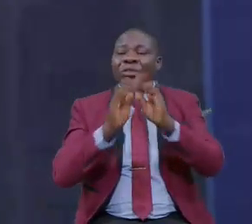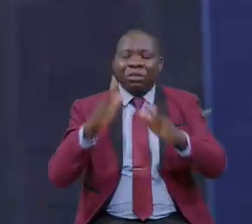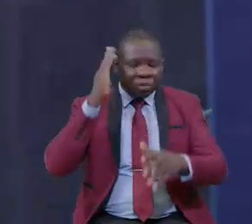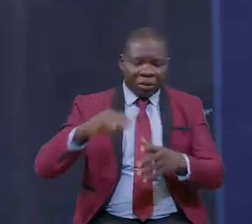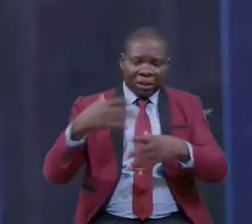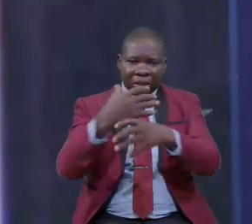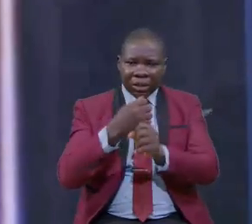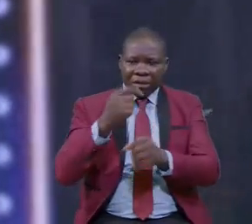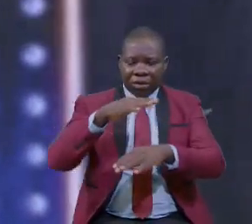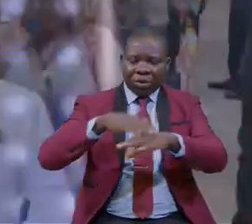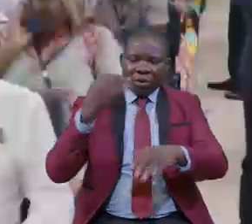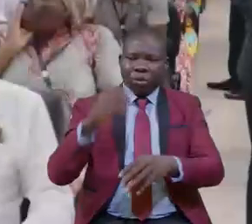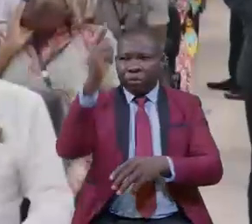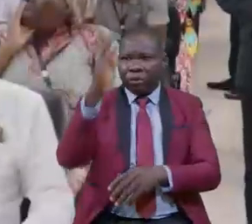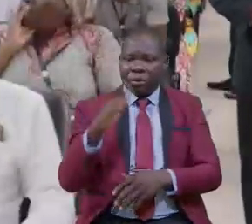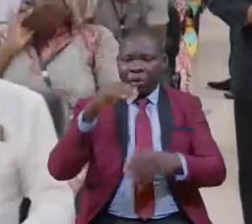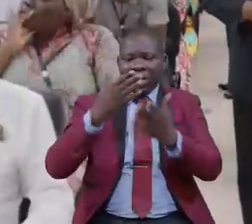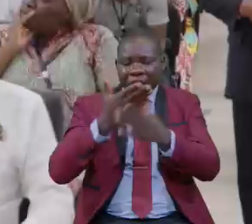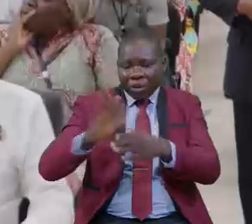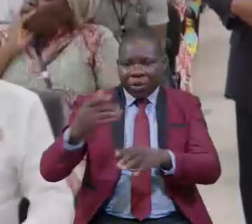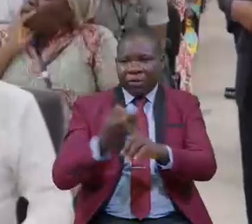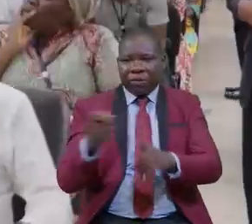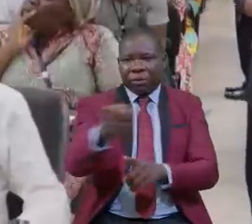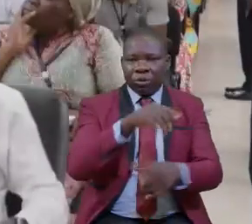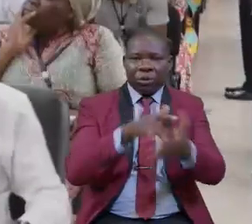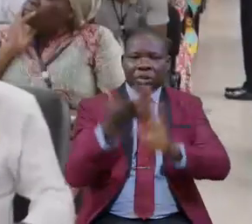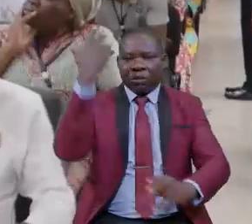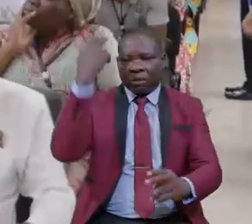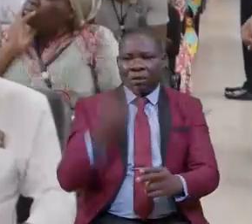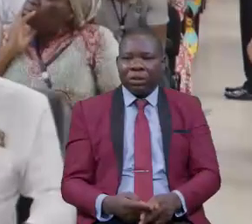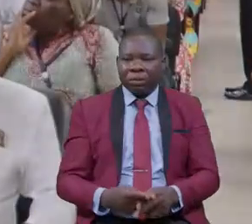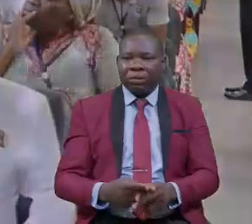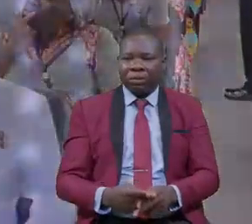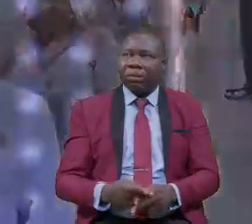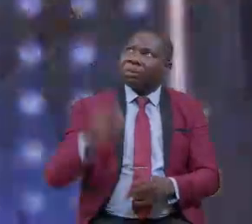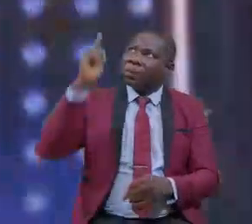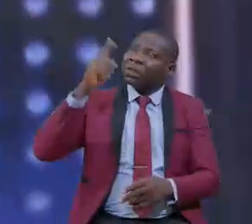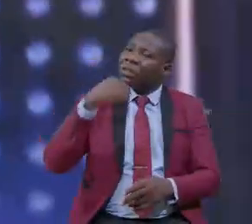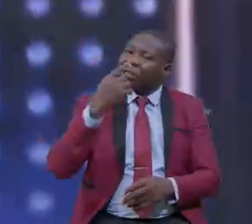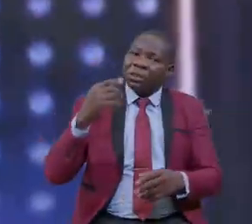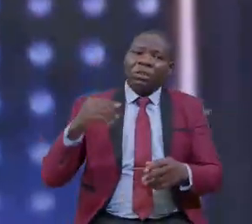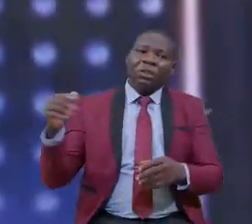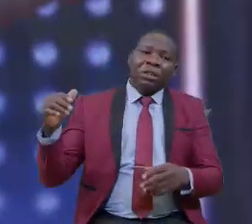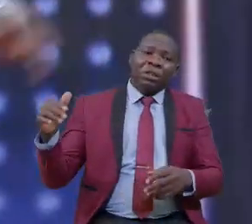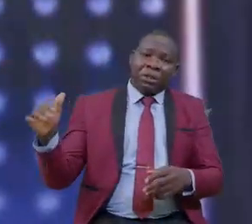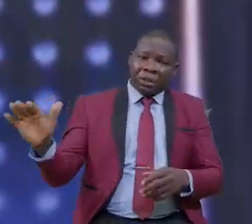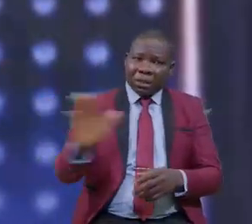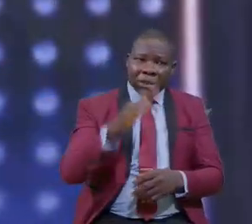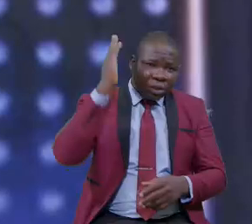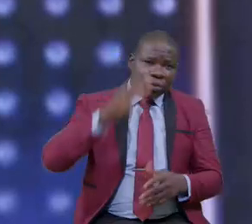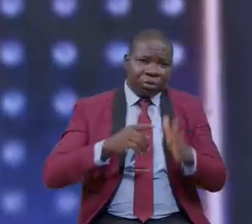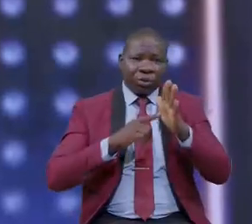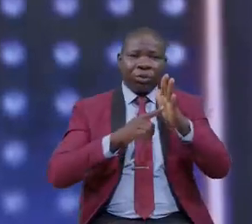you in Jesus' name. Amen. He says, they shall show forth